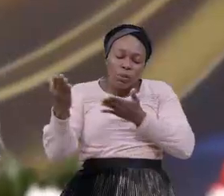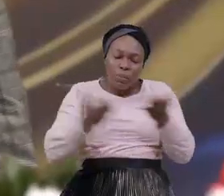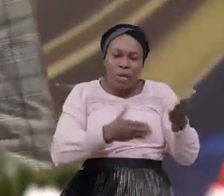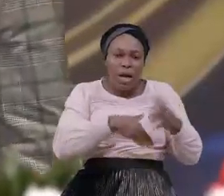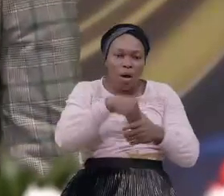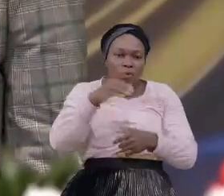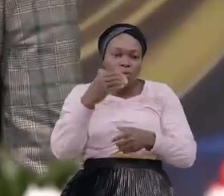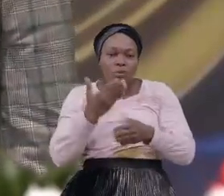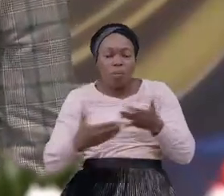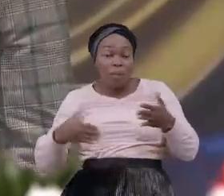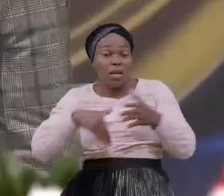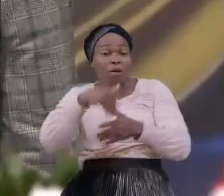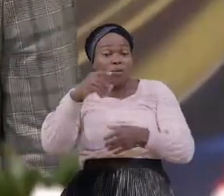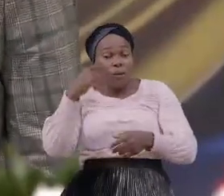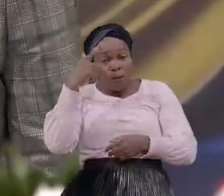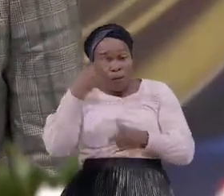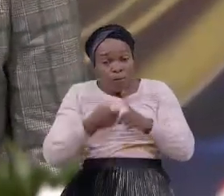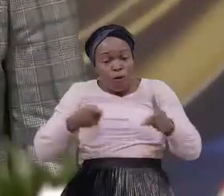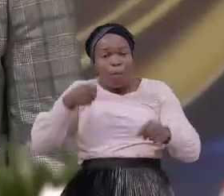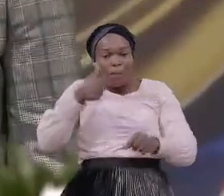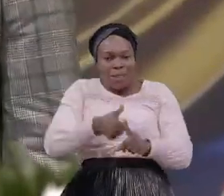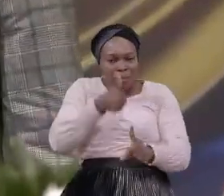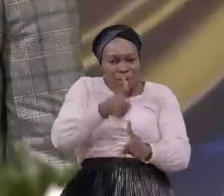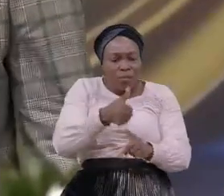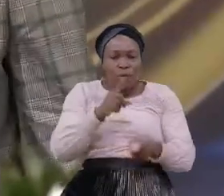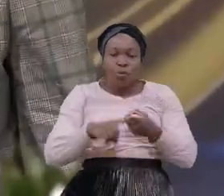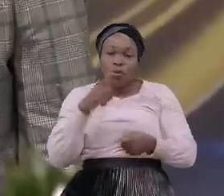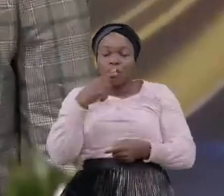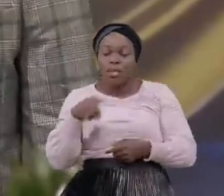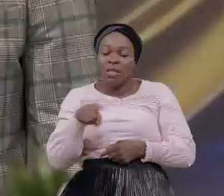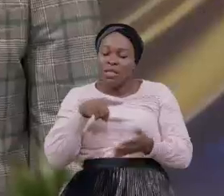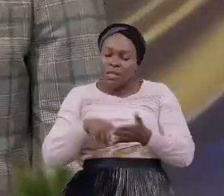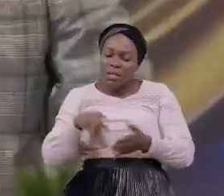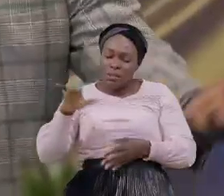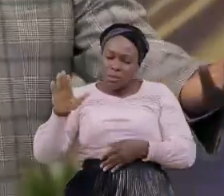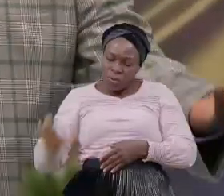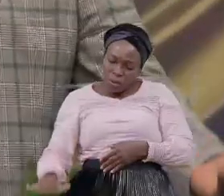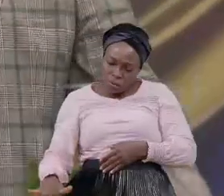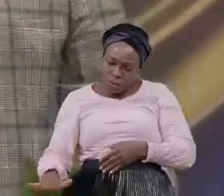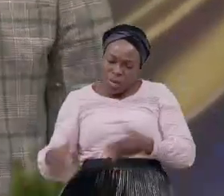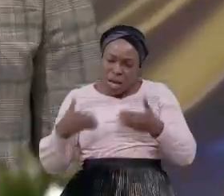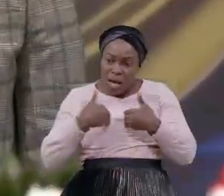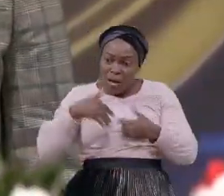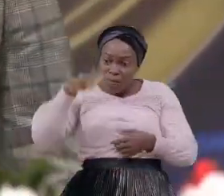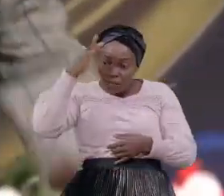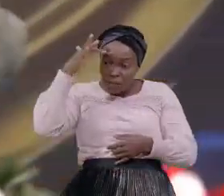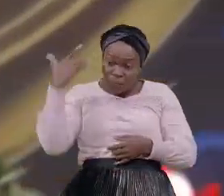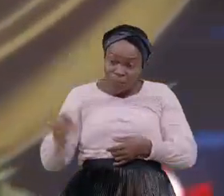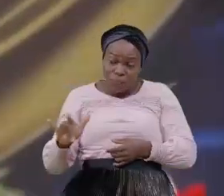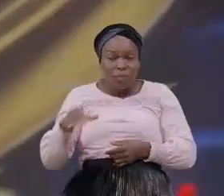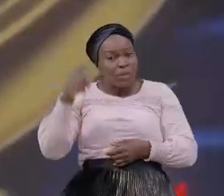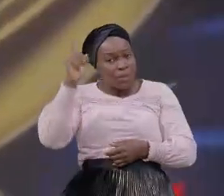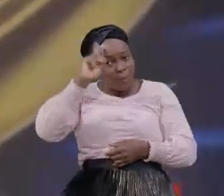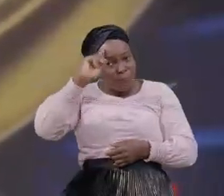to say, this child, having this kind of brain, he must be educated. You